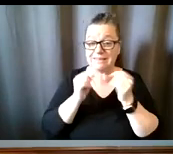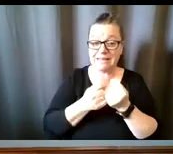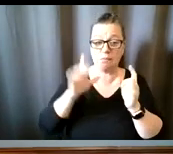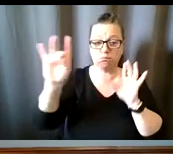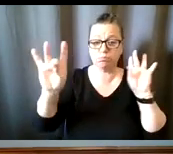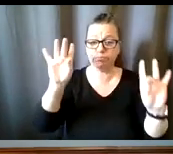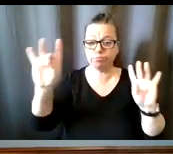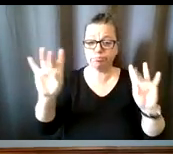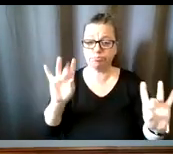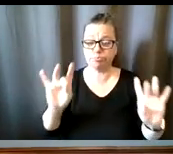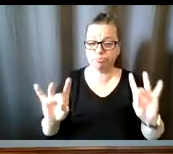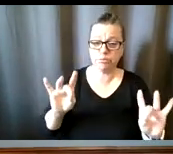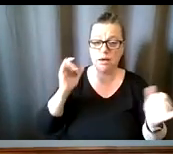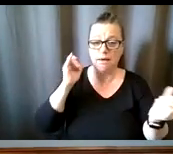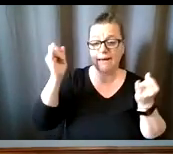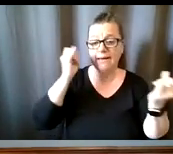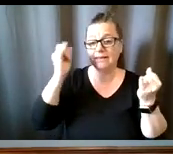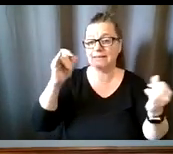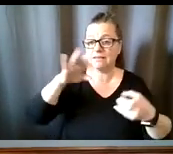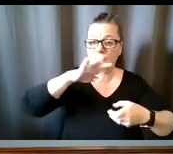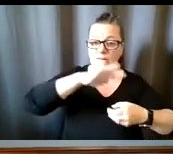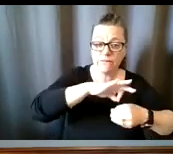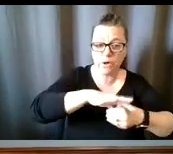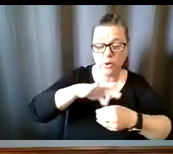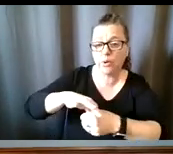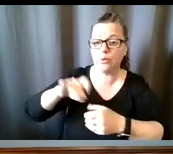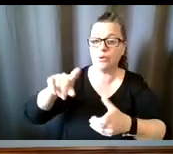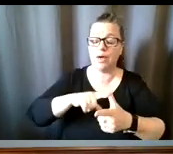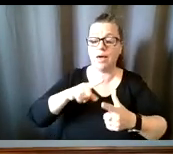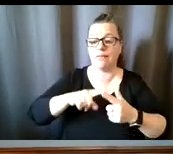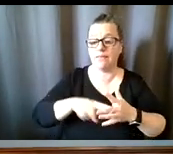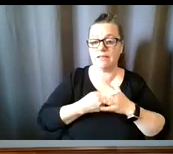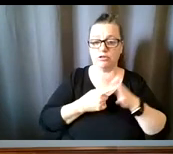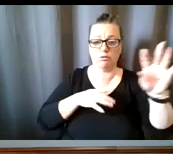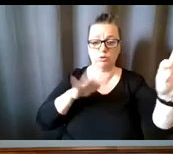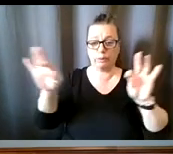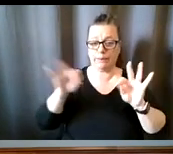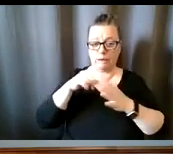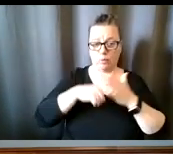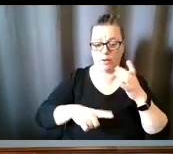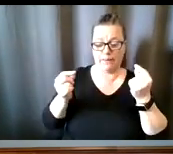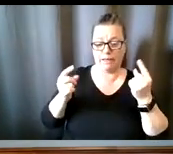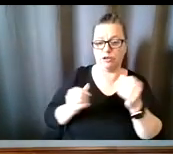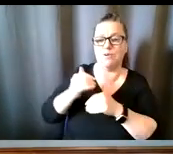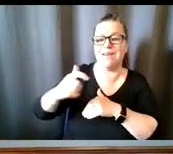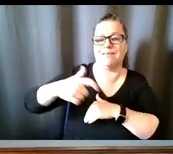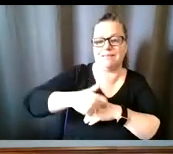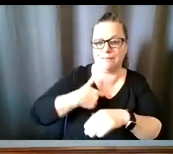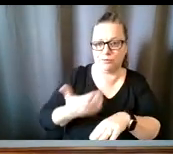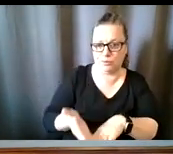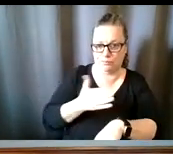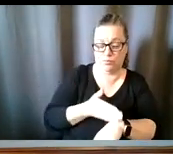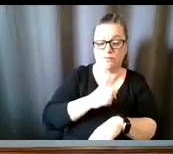notes. They come up with their ideas, they vote on those things, and they start to pick those things that they're going to do next time to improve. And this is a